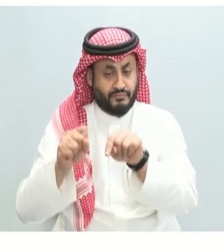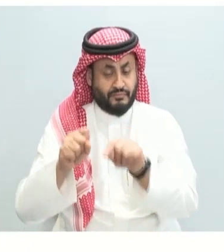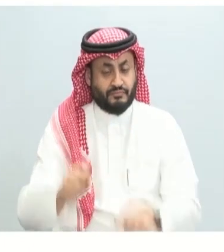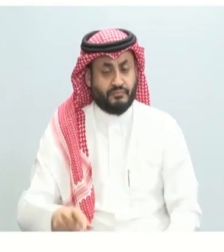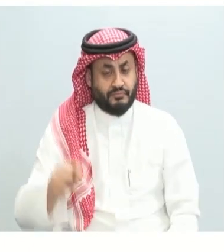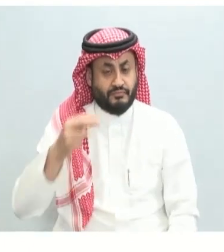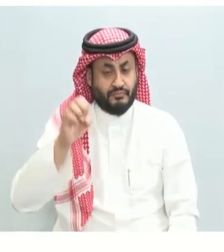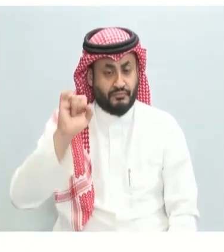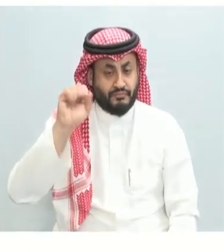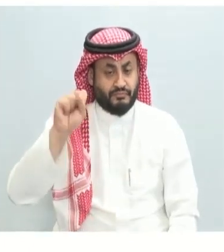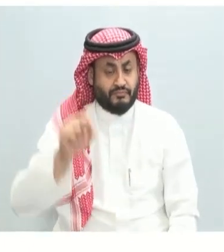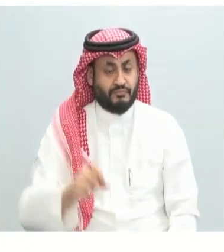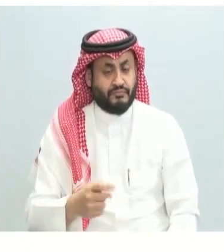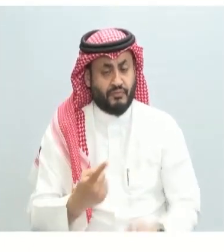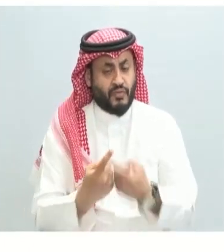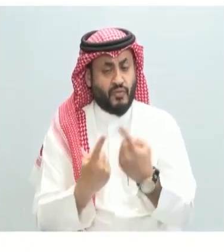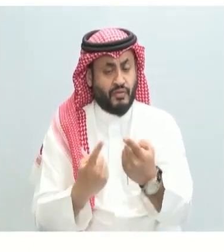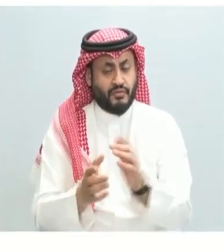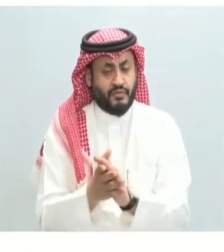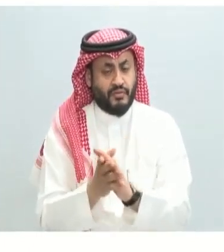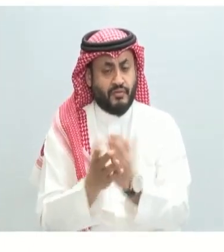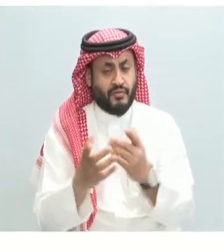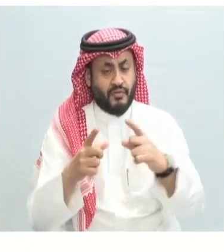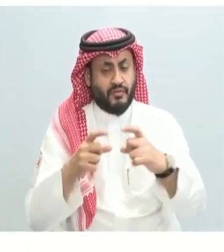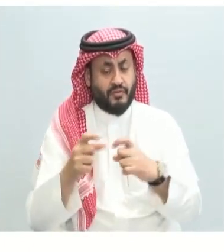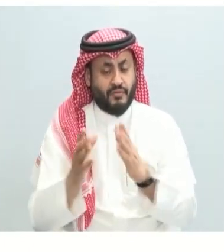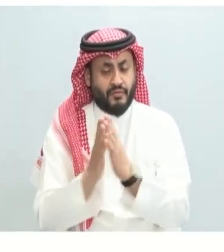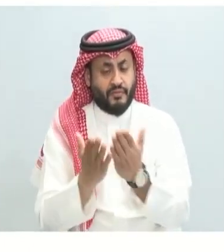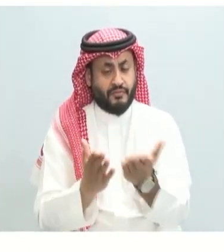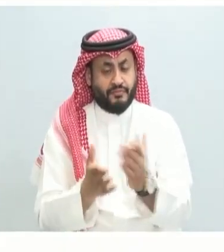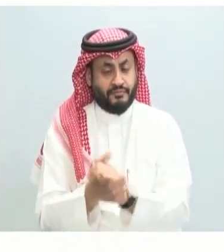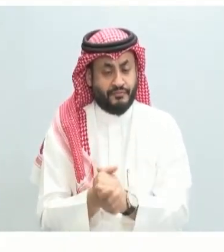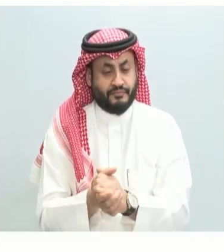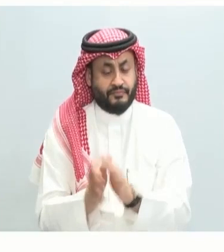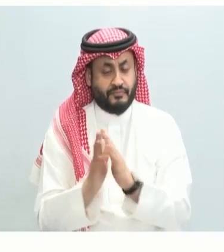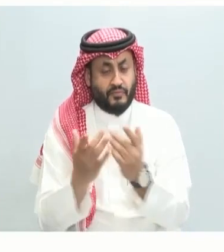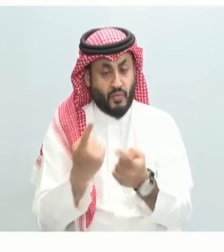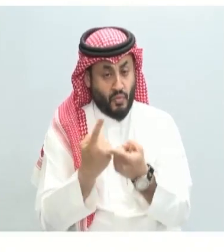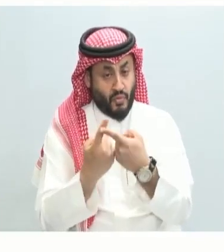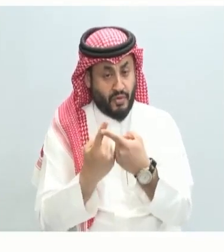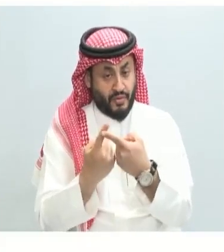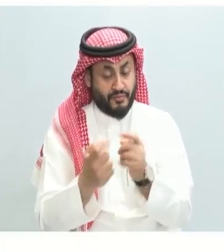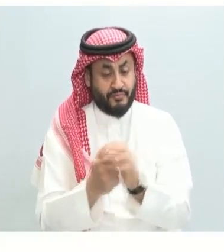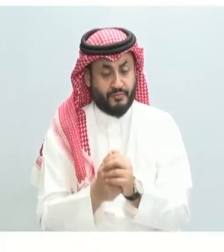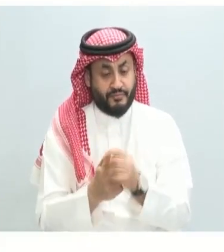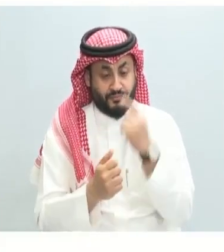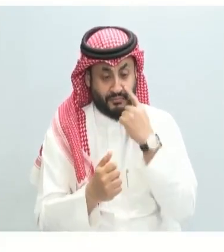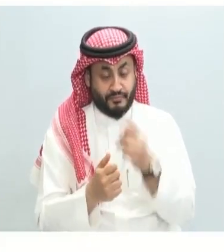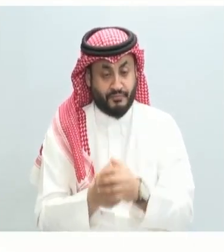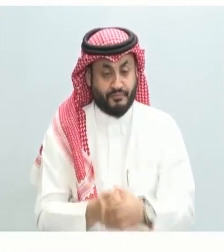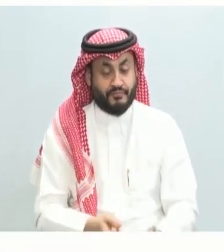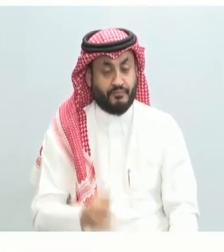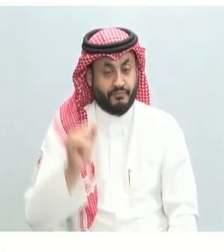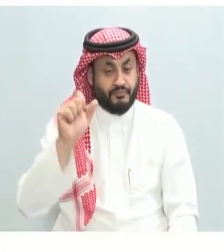thing, and the one thing here we have is number one, it's a comic book. It's